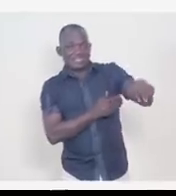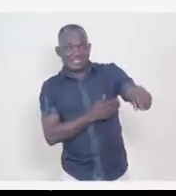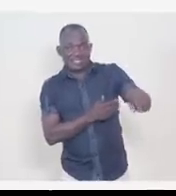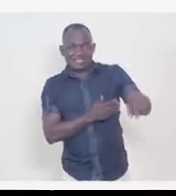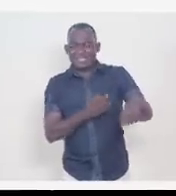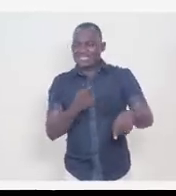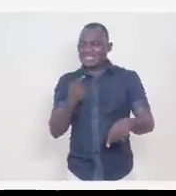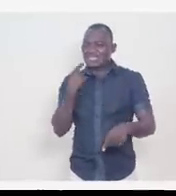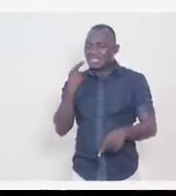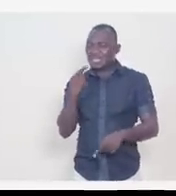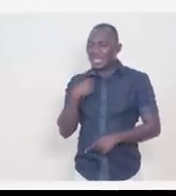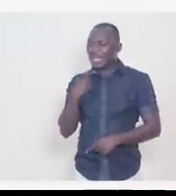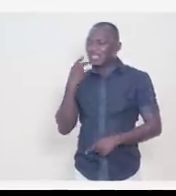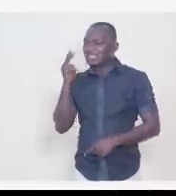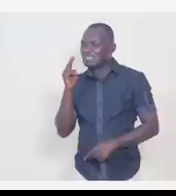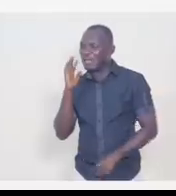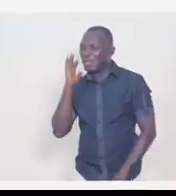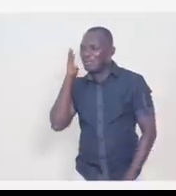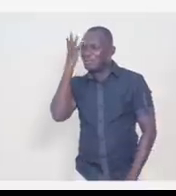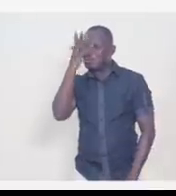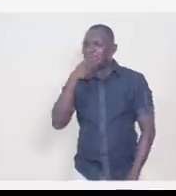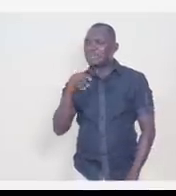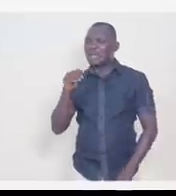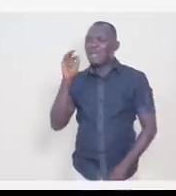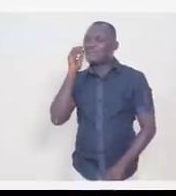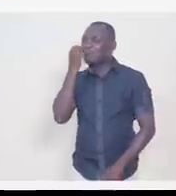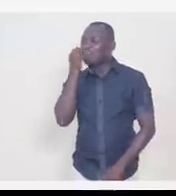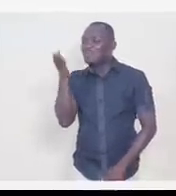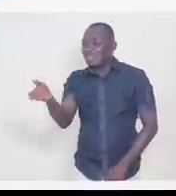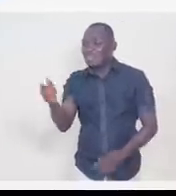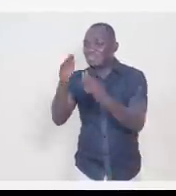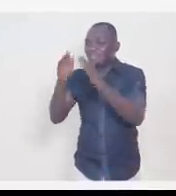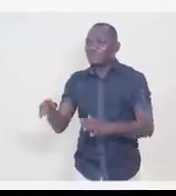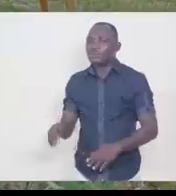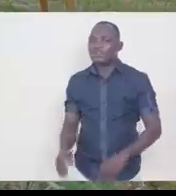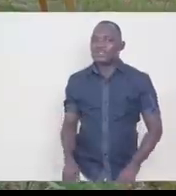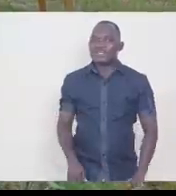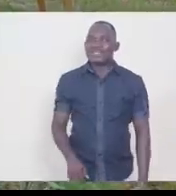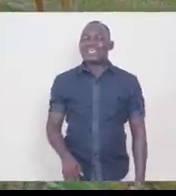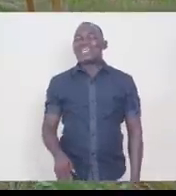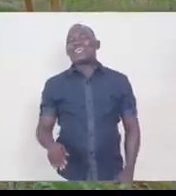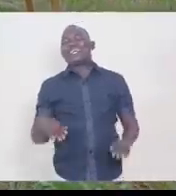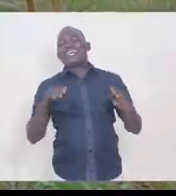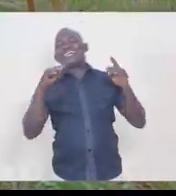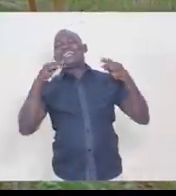tells me he has noticed this beautiful flower in your compound.